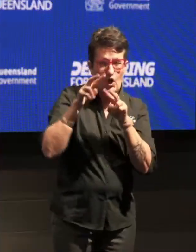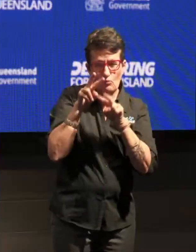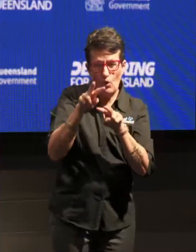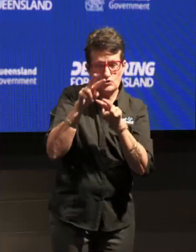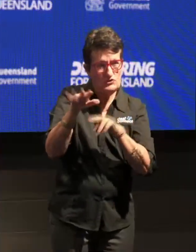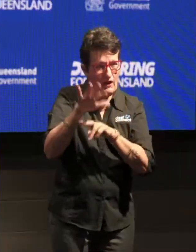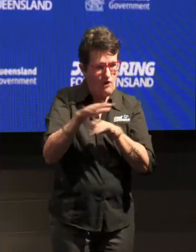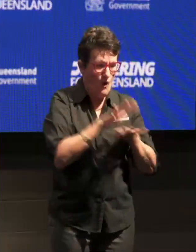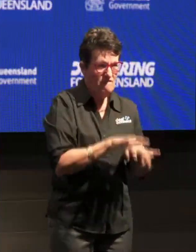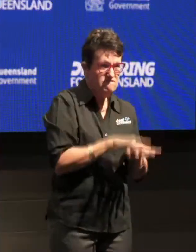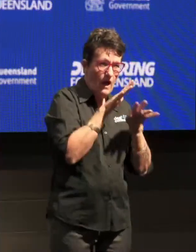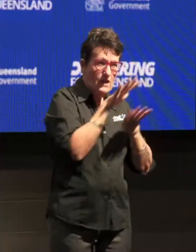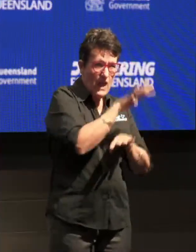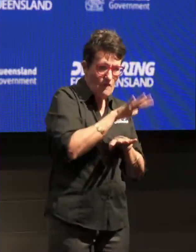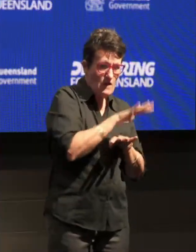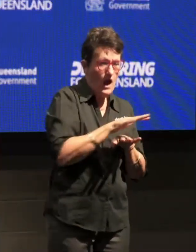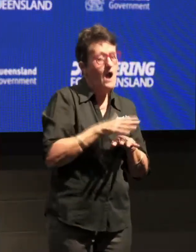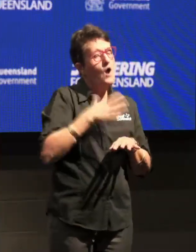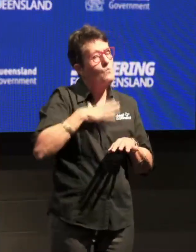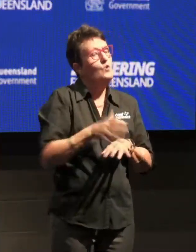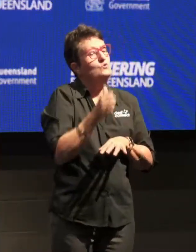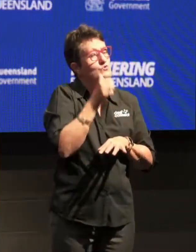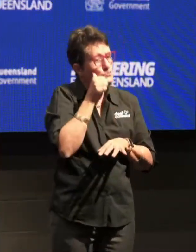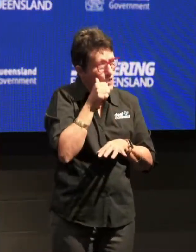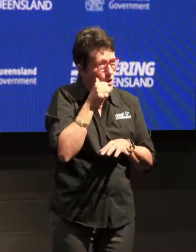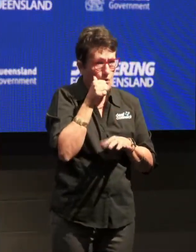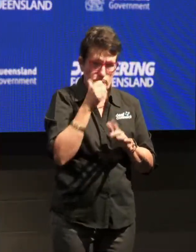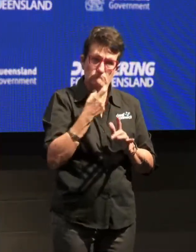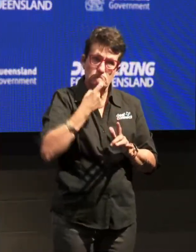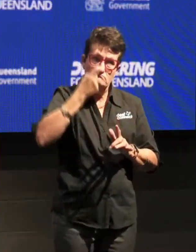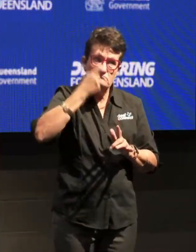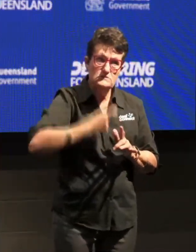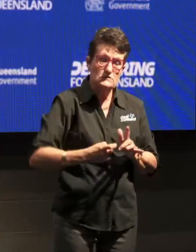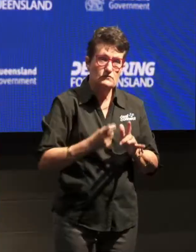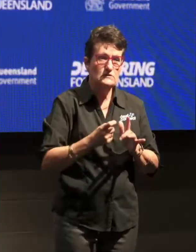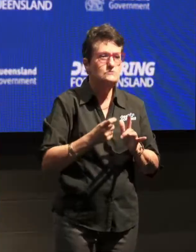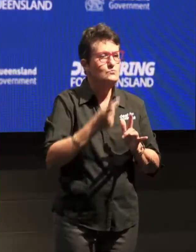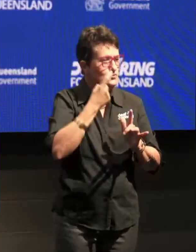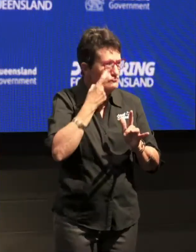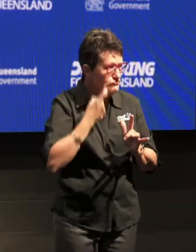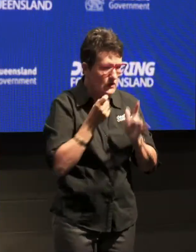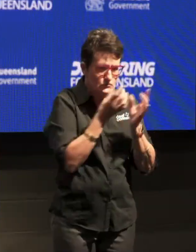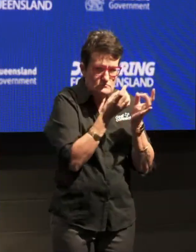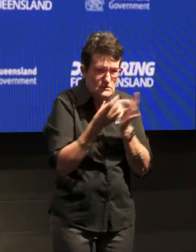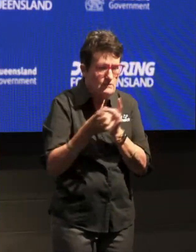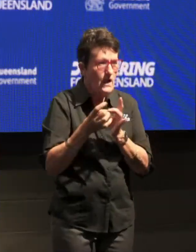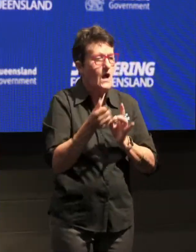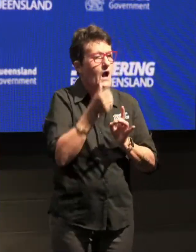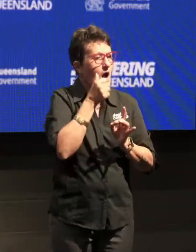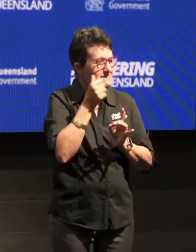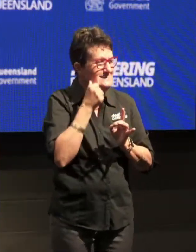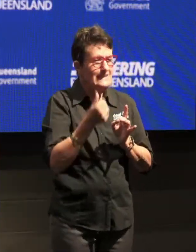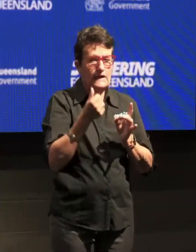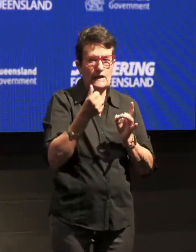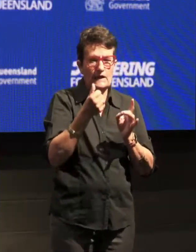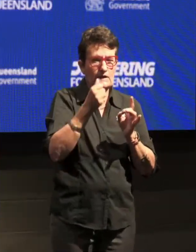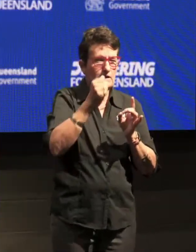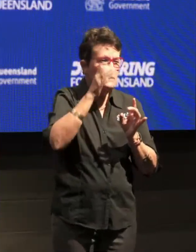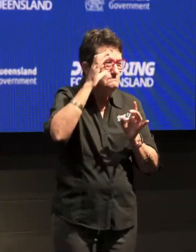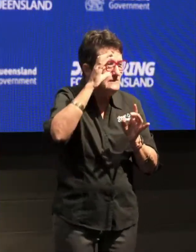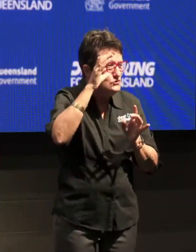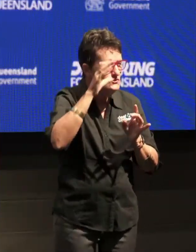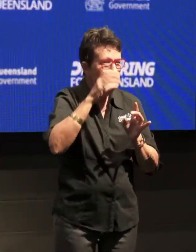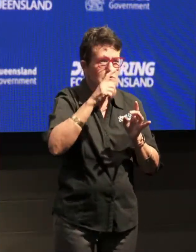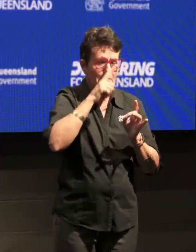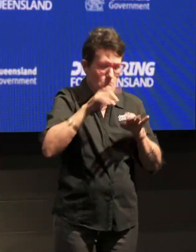indeed the flood watch area, I want you to know that we're taking the event seriously, as I know you are. I've seen the images of